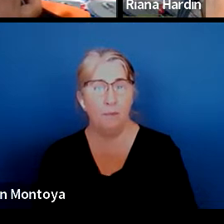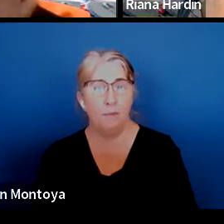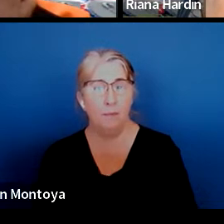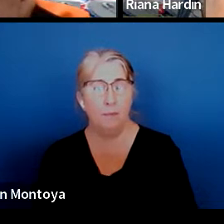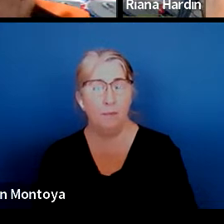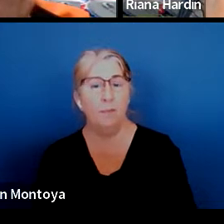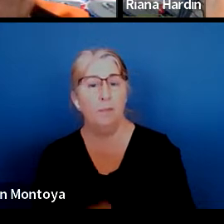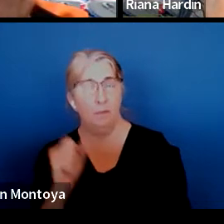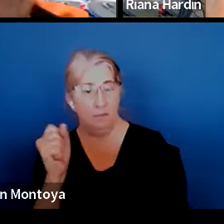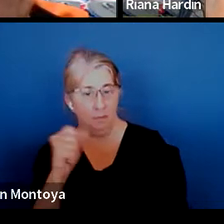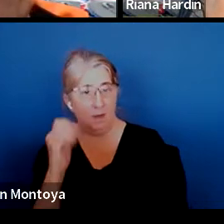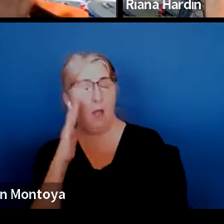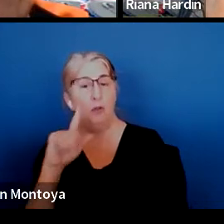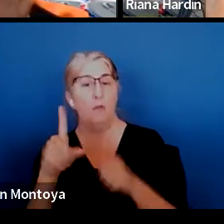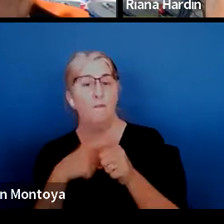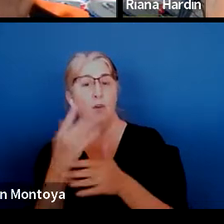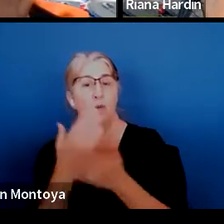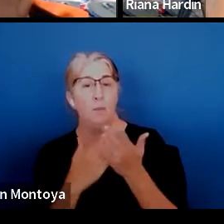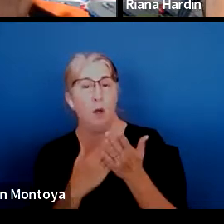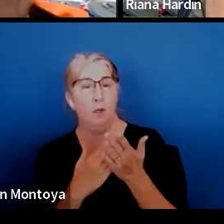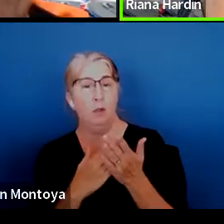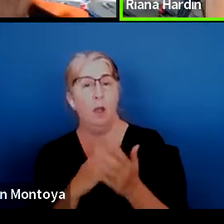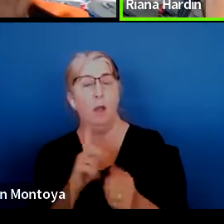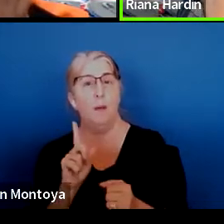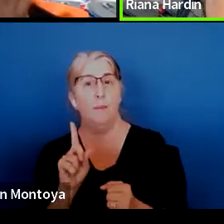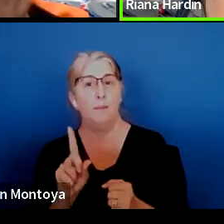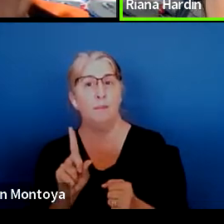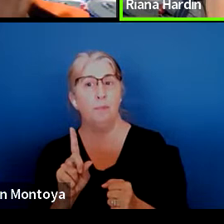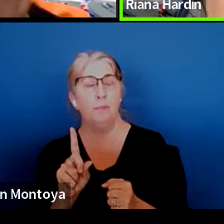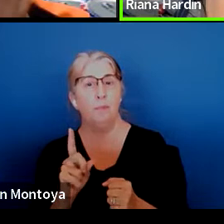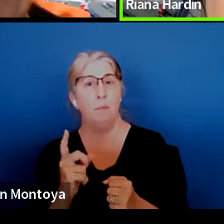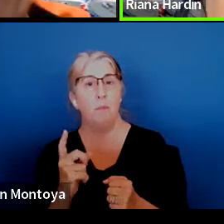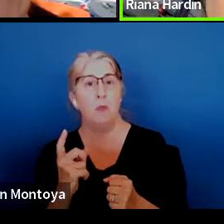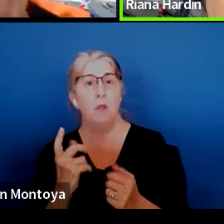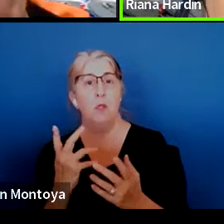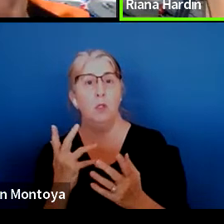I will take the first part. So